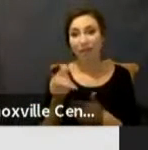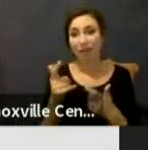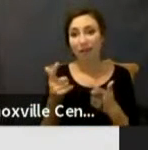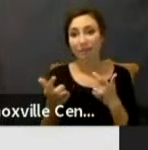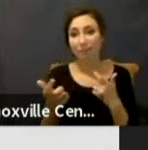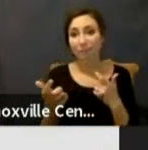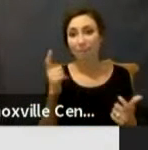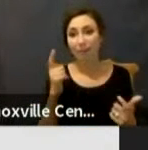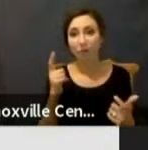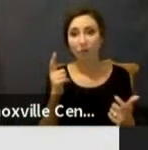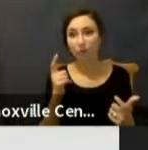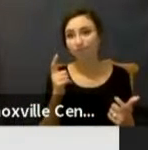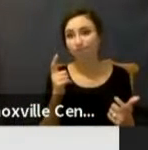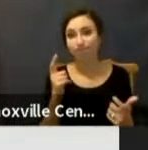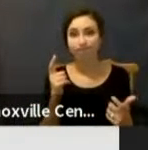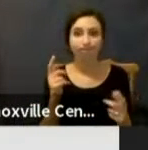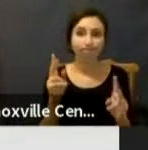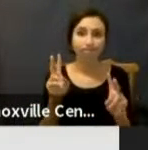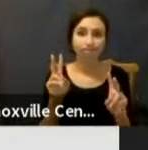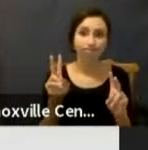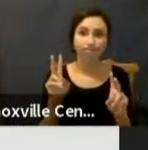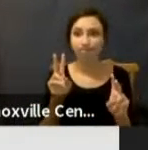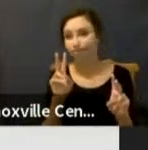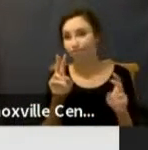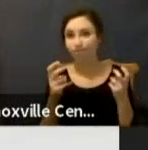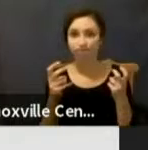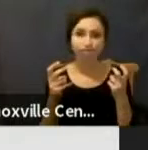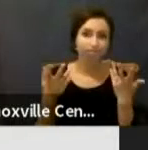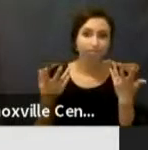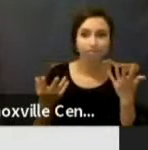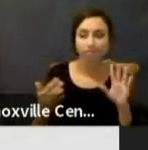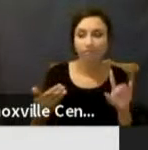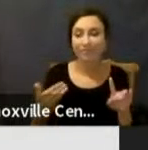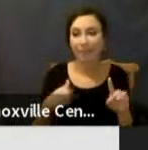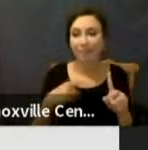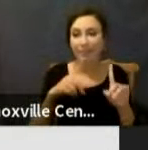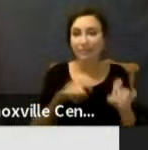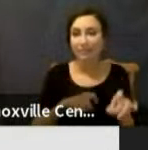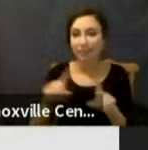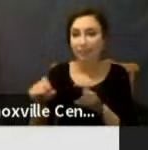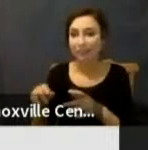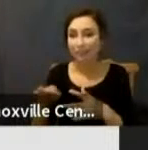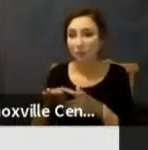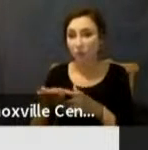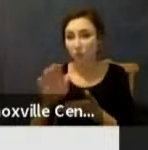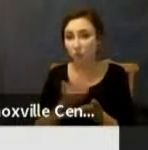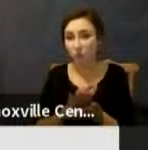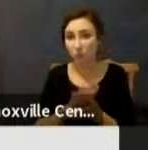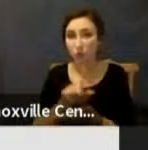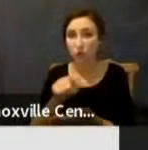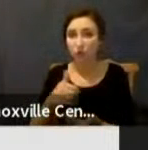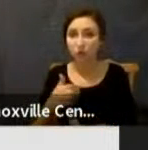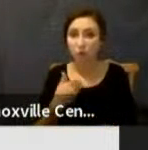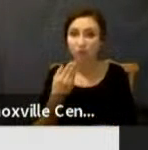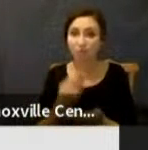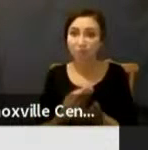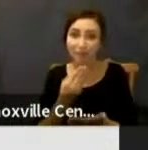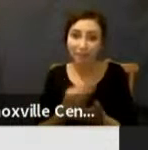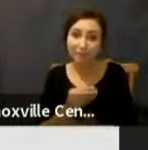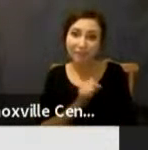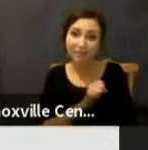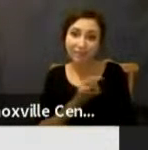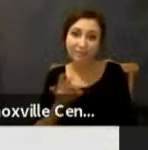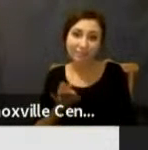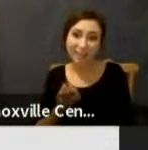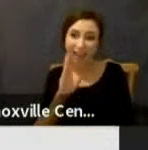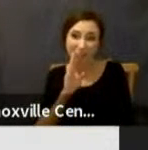bite, having testing through the schools, and you have to have money and staff. So I would probably err on the side of